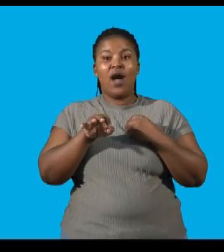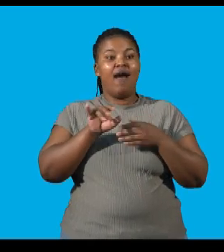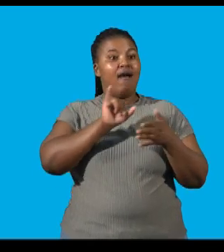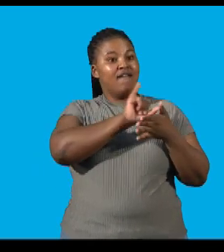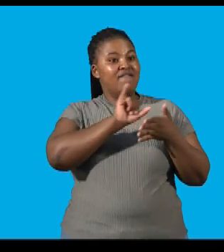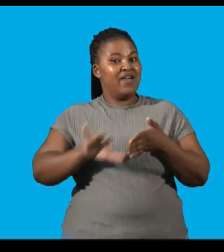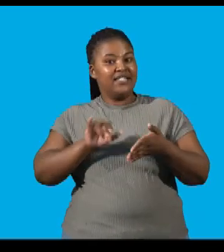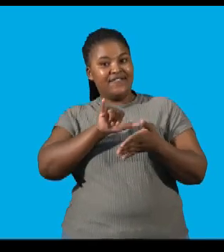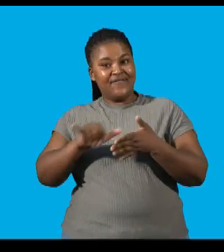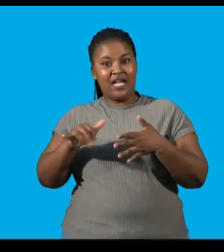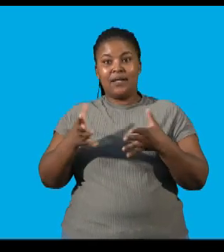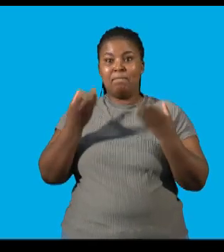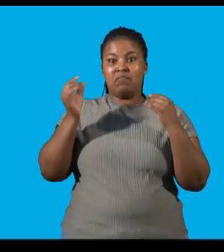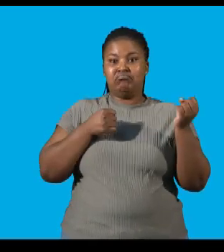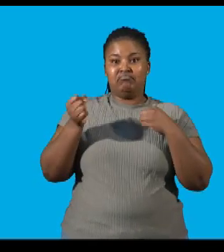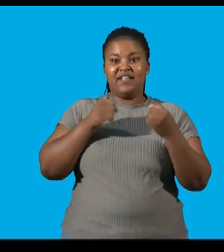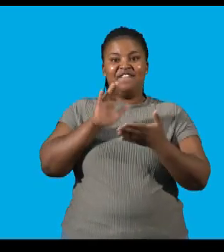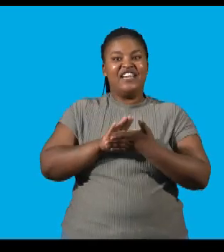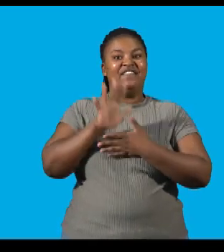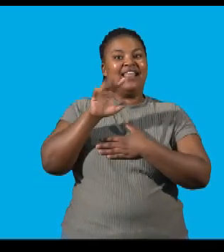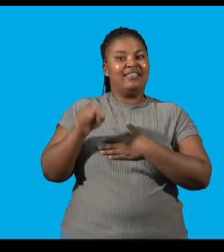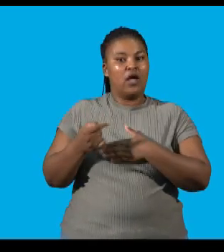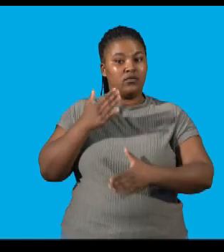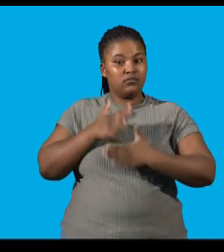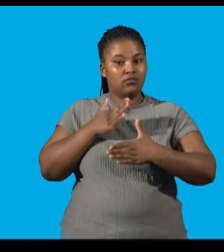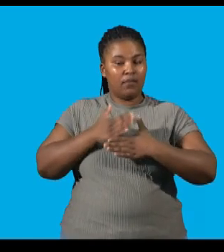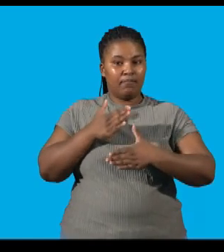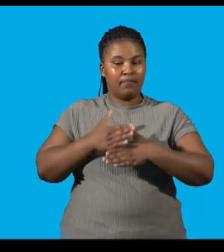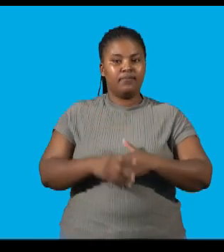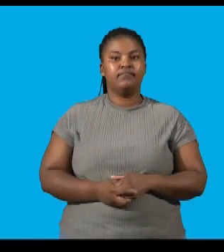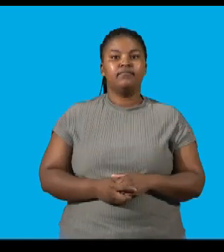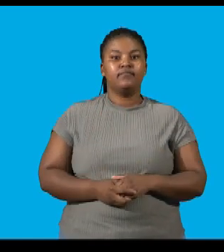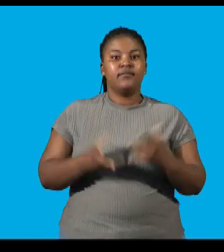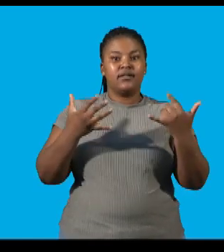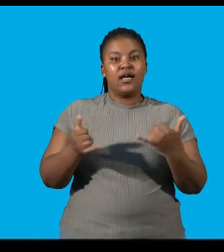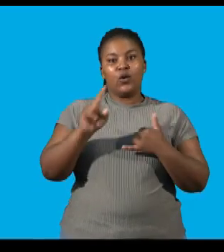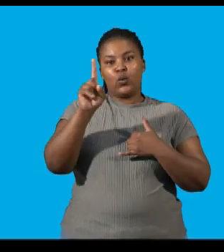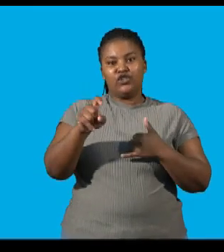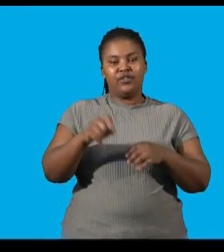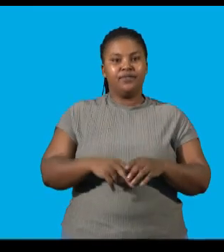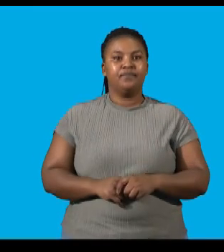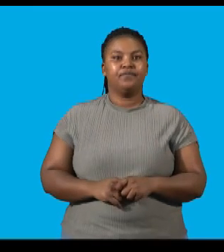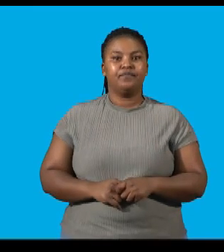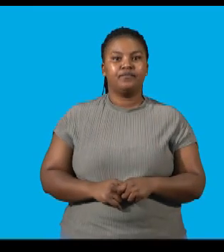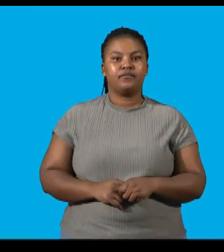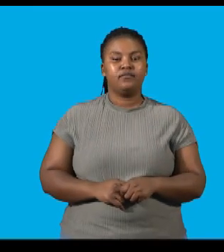investors, creating 15,000 direct jobs. Now, the questions.